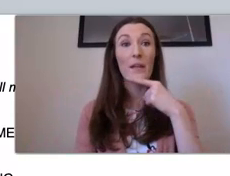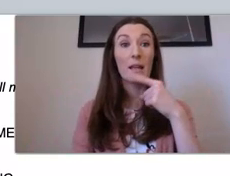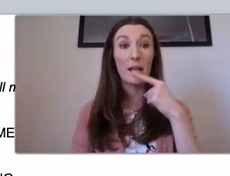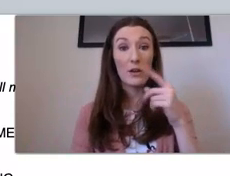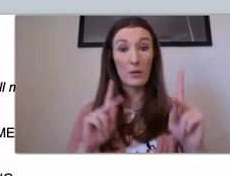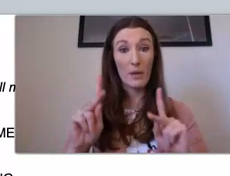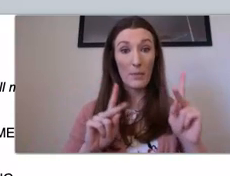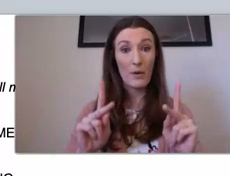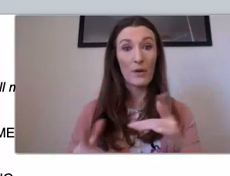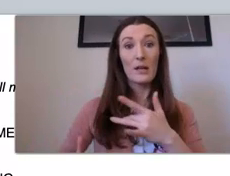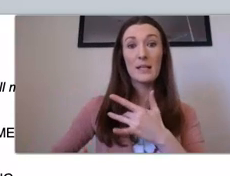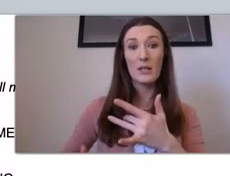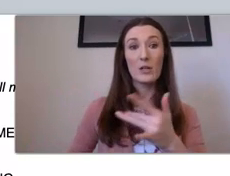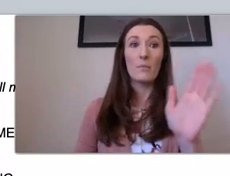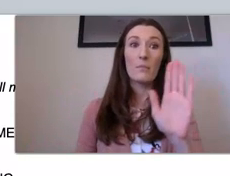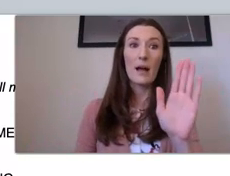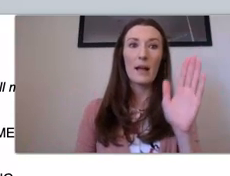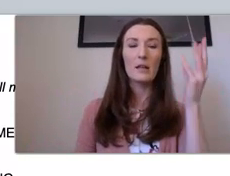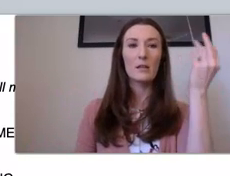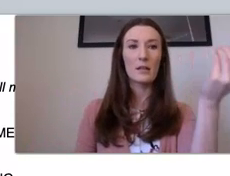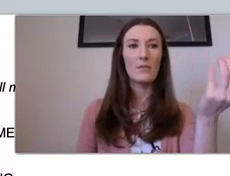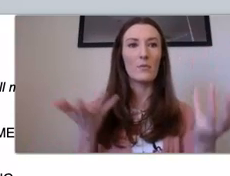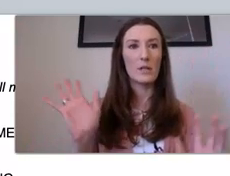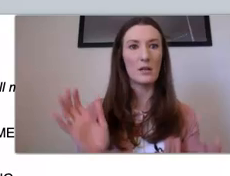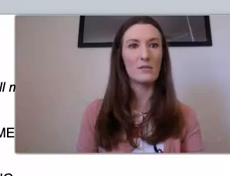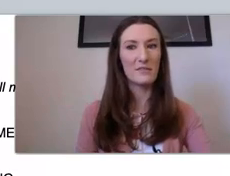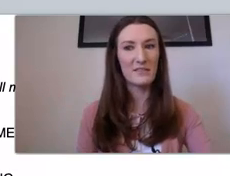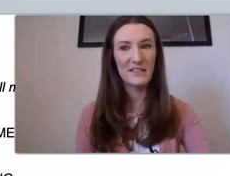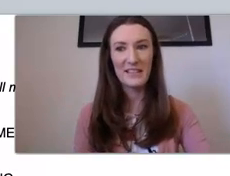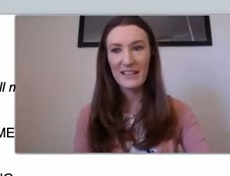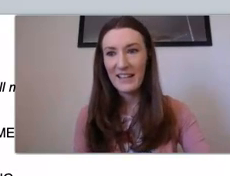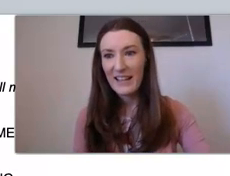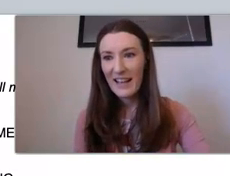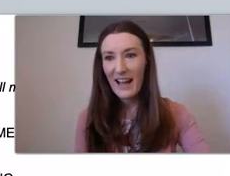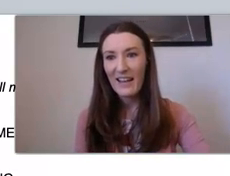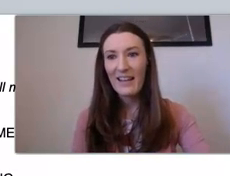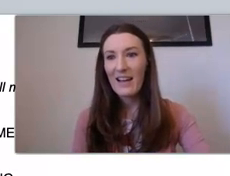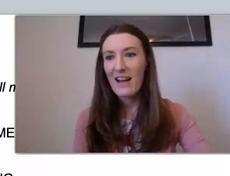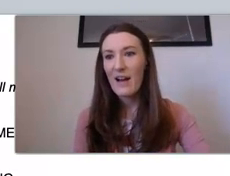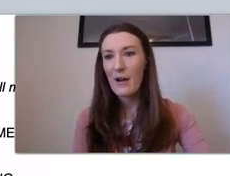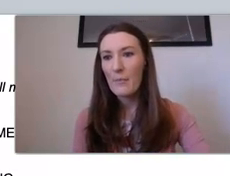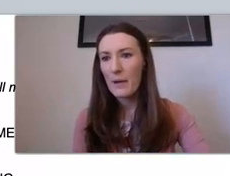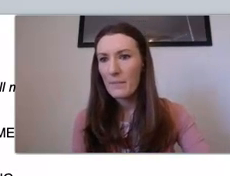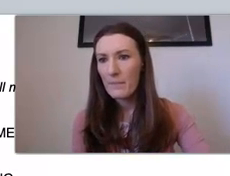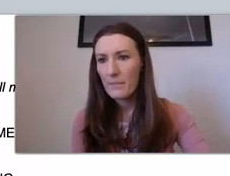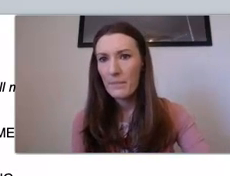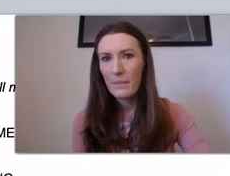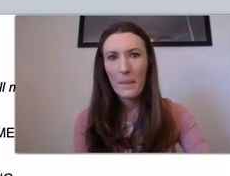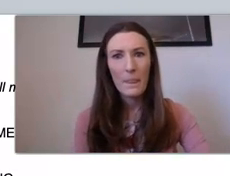to hearing people tend to bye, leave, we're done. Okay.